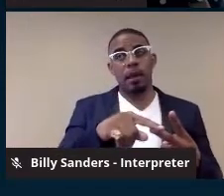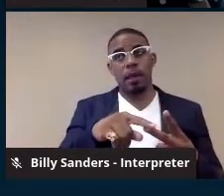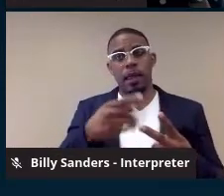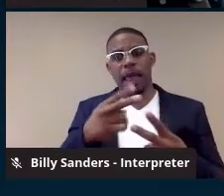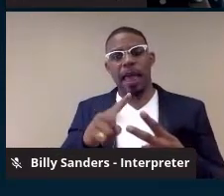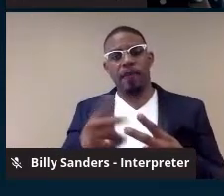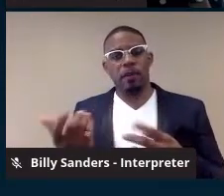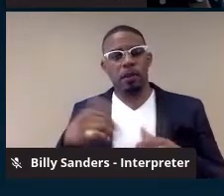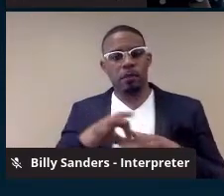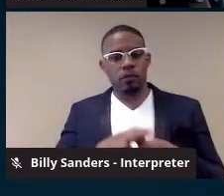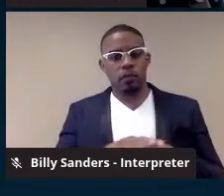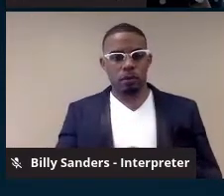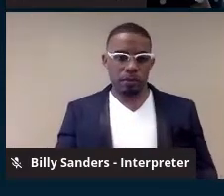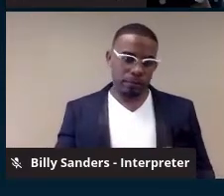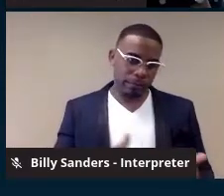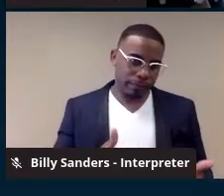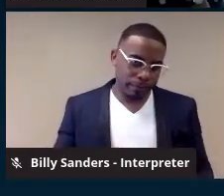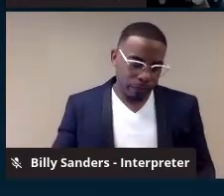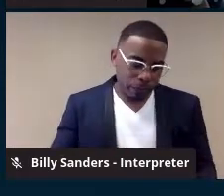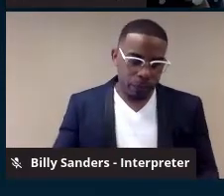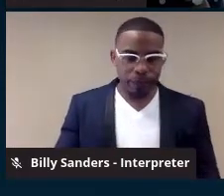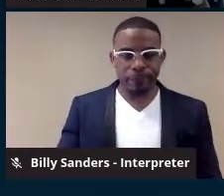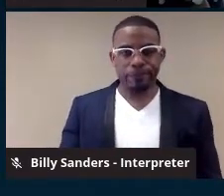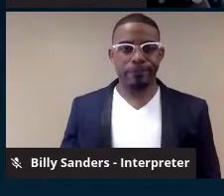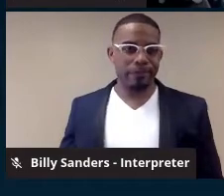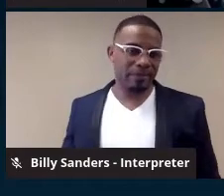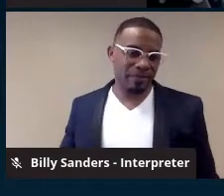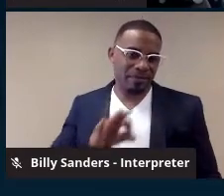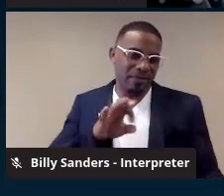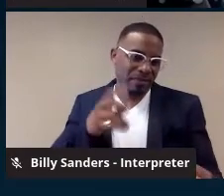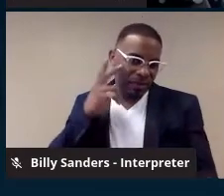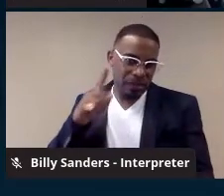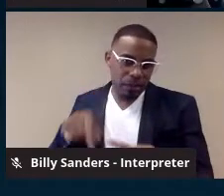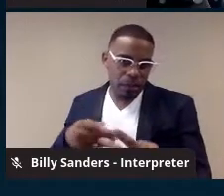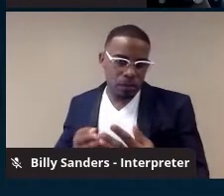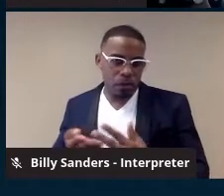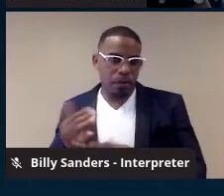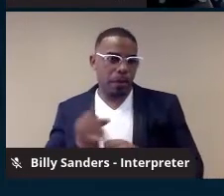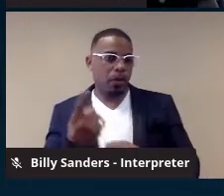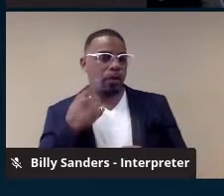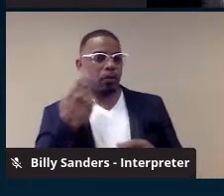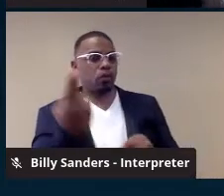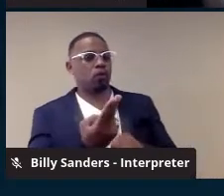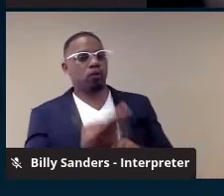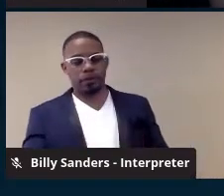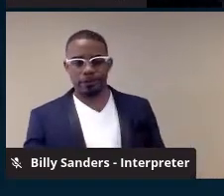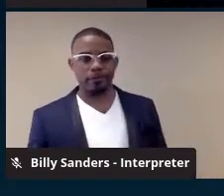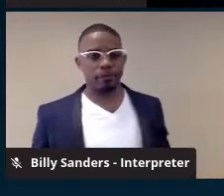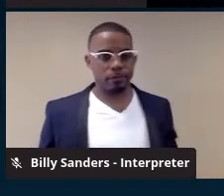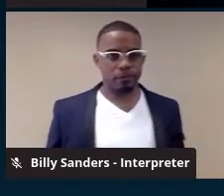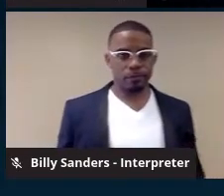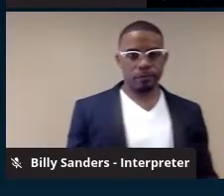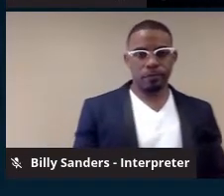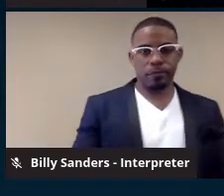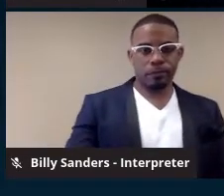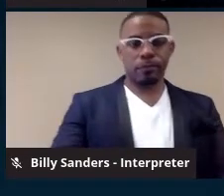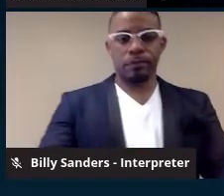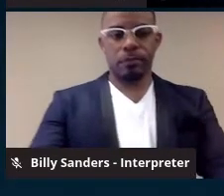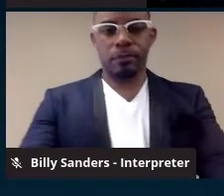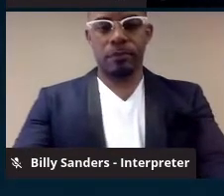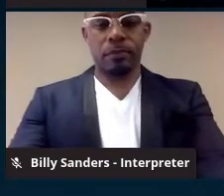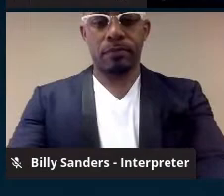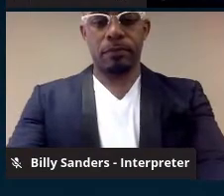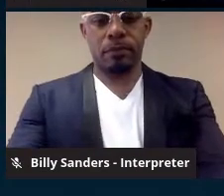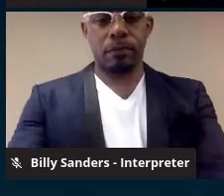through. But a title and a playback URL are the main ones that we're going to use. So I have my list of